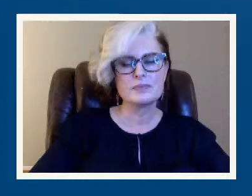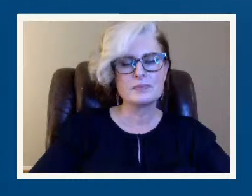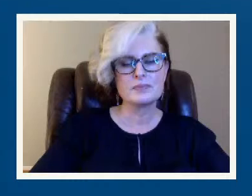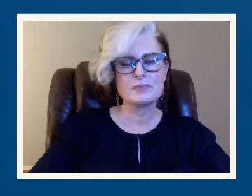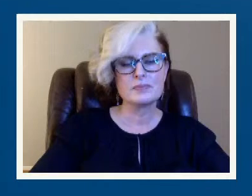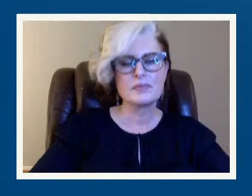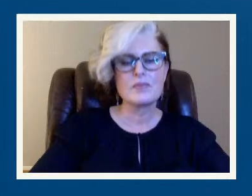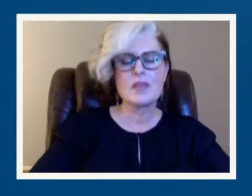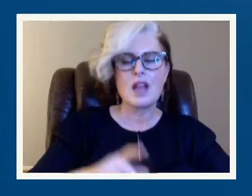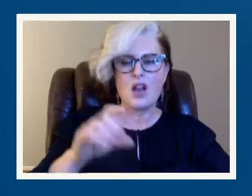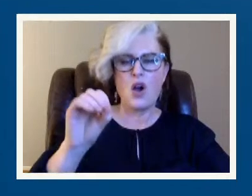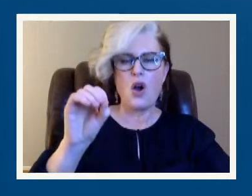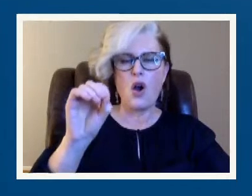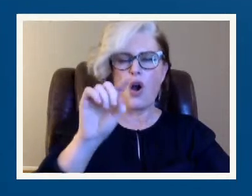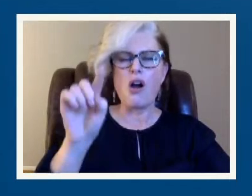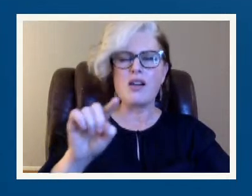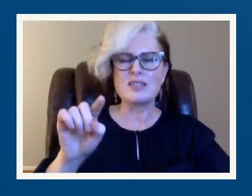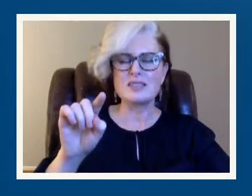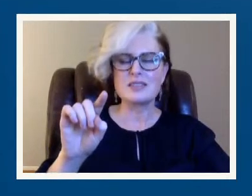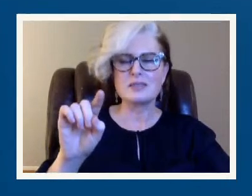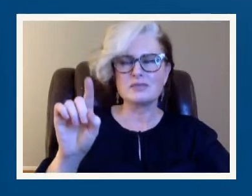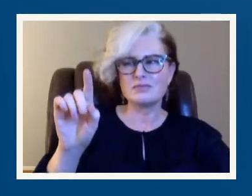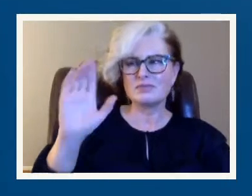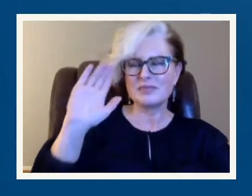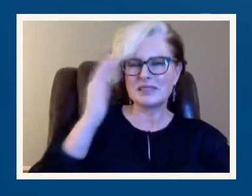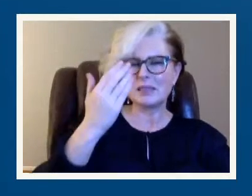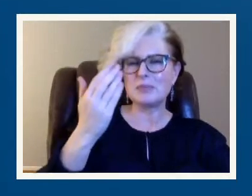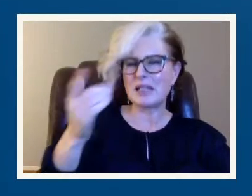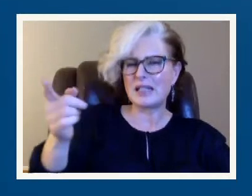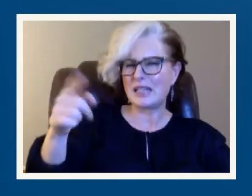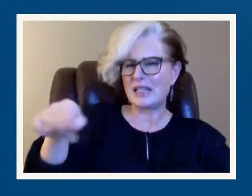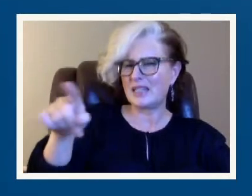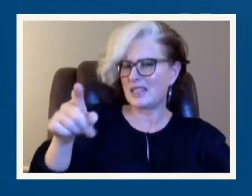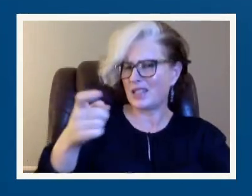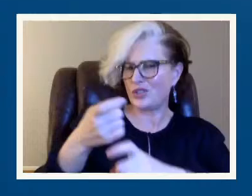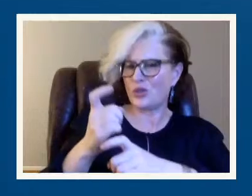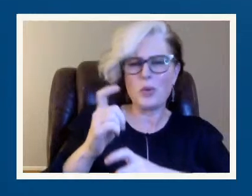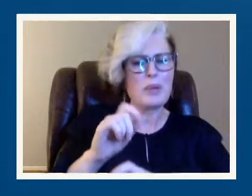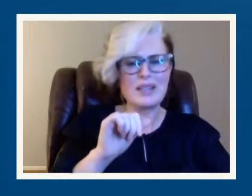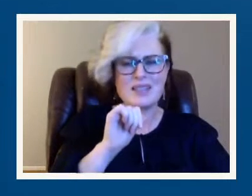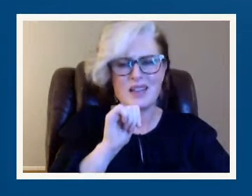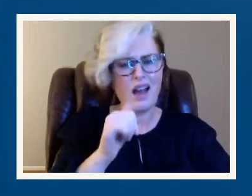He often seems like he's often a joke, but it's really not funny.